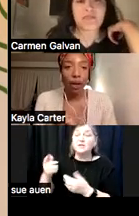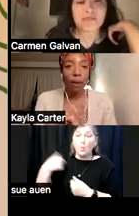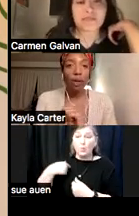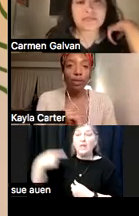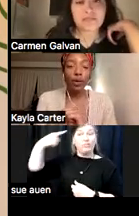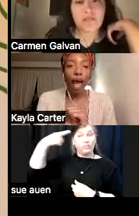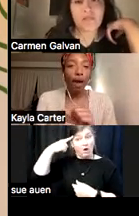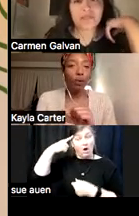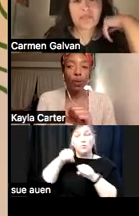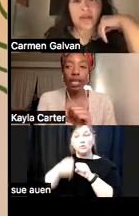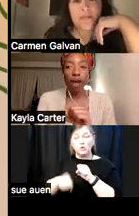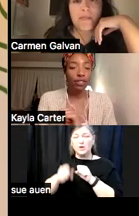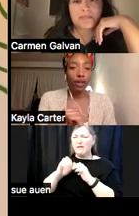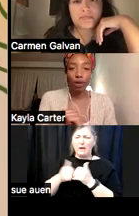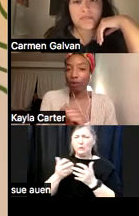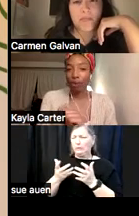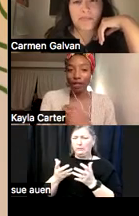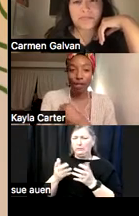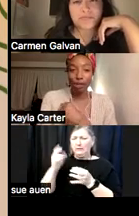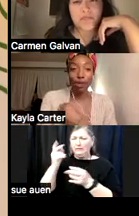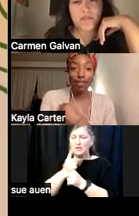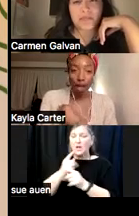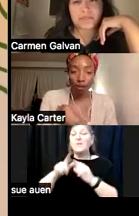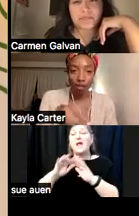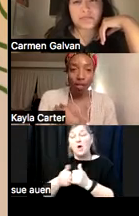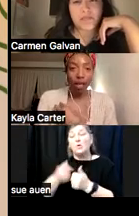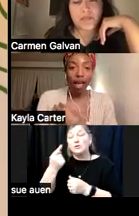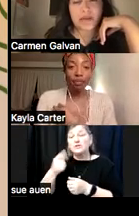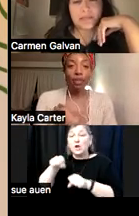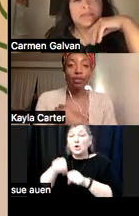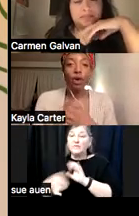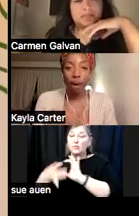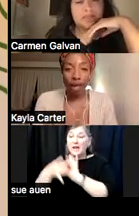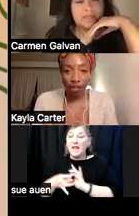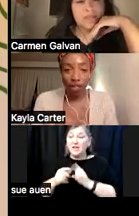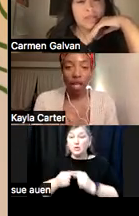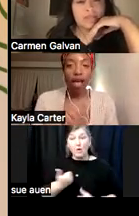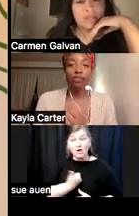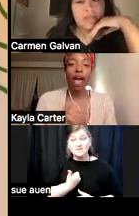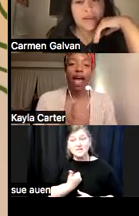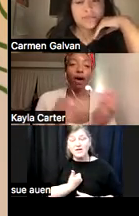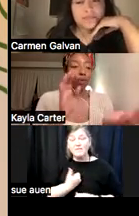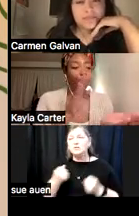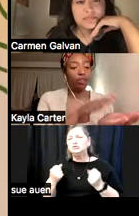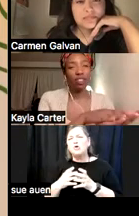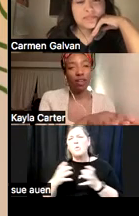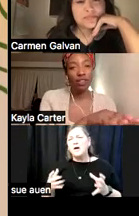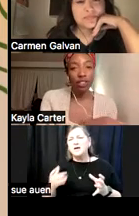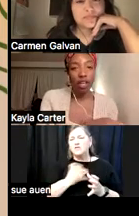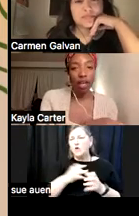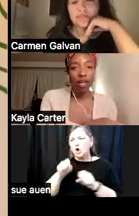grief, but also how we understand grief in relationship to ourselves. So much of how